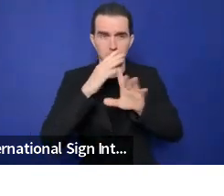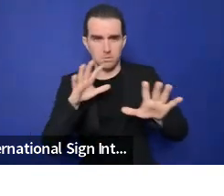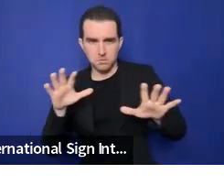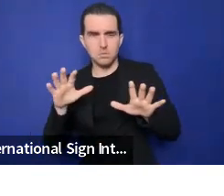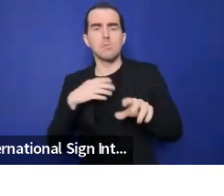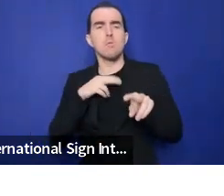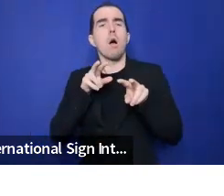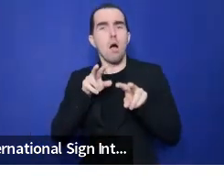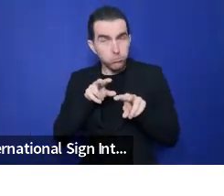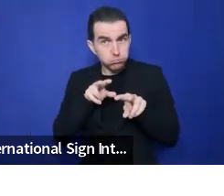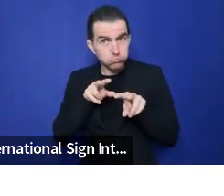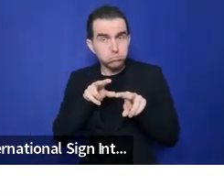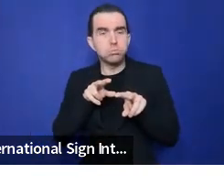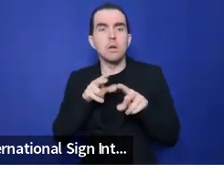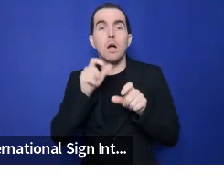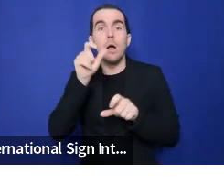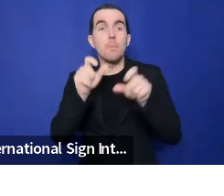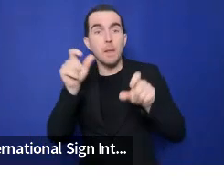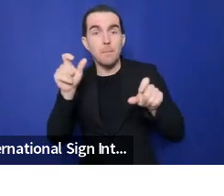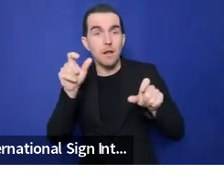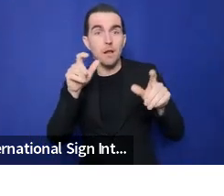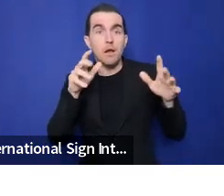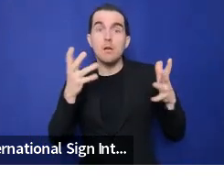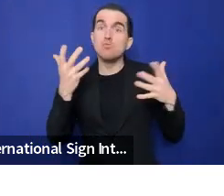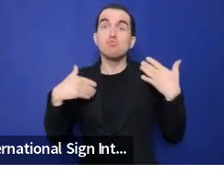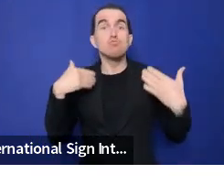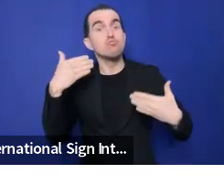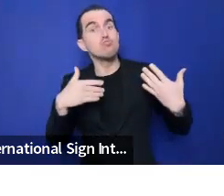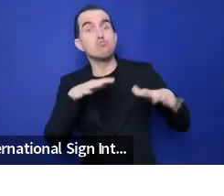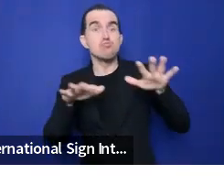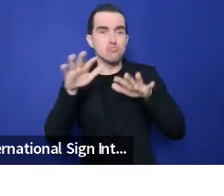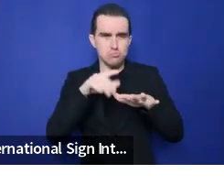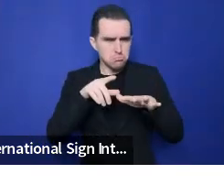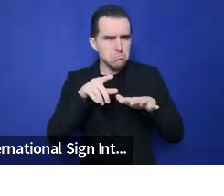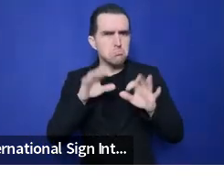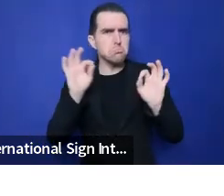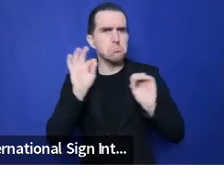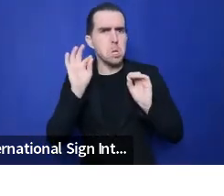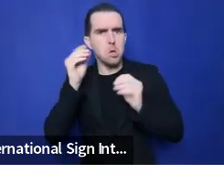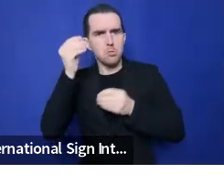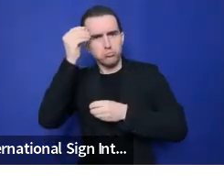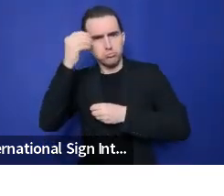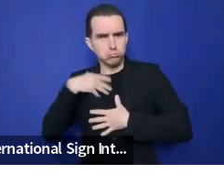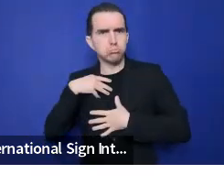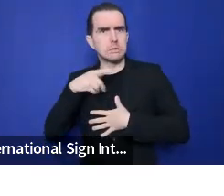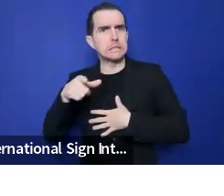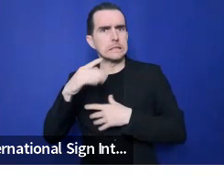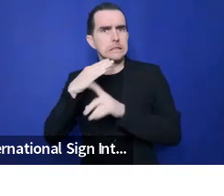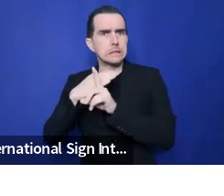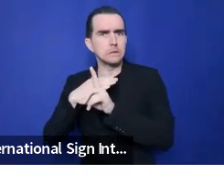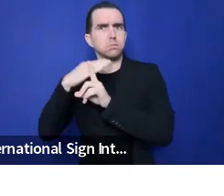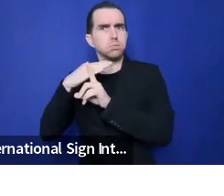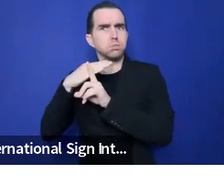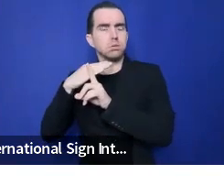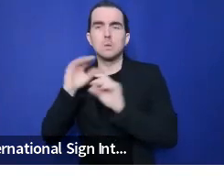Brazil, with reference to social protection, is seen as a country which provides a wide range of different kinds